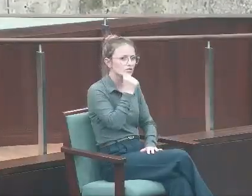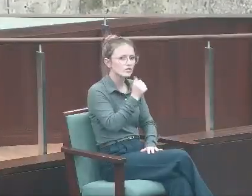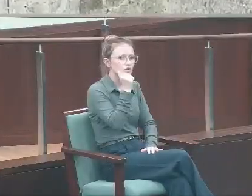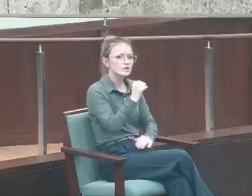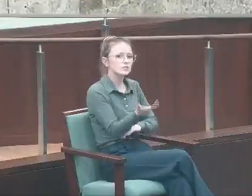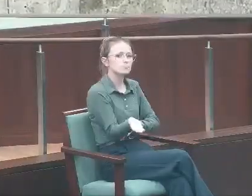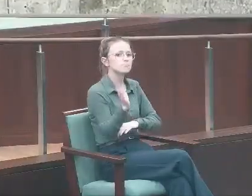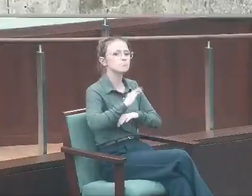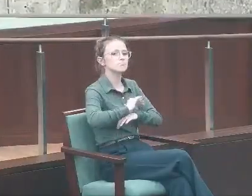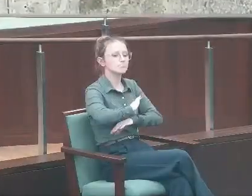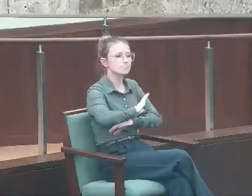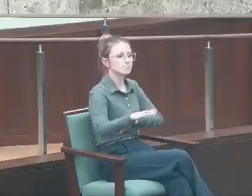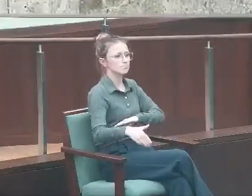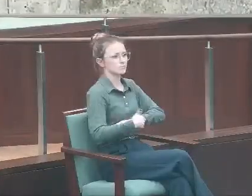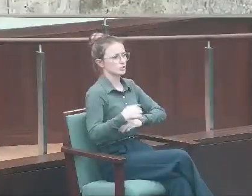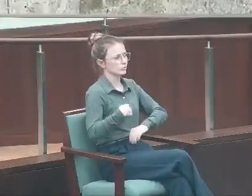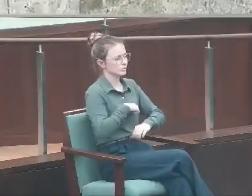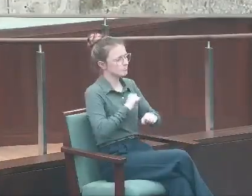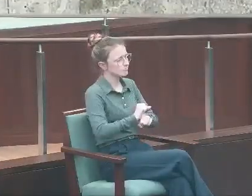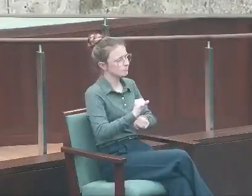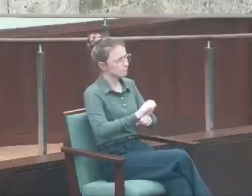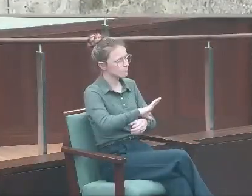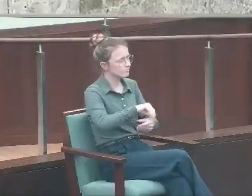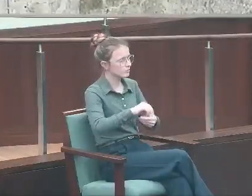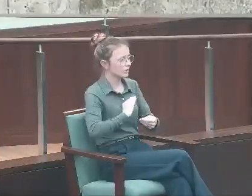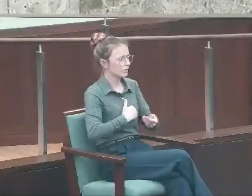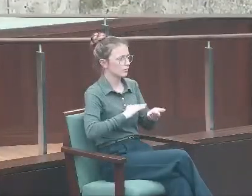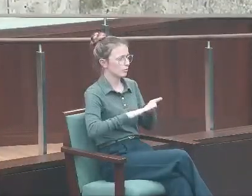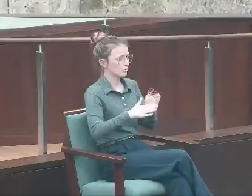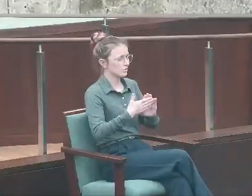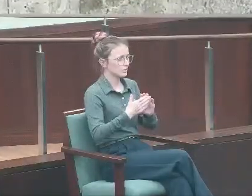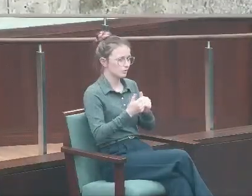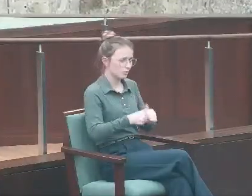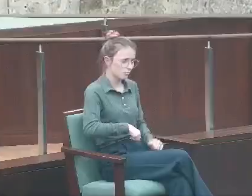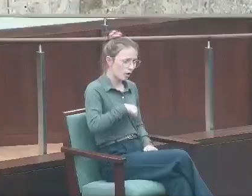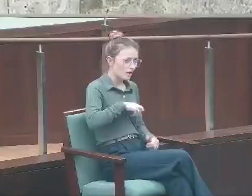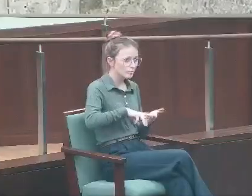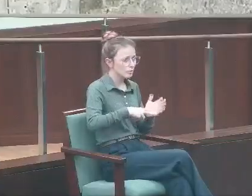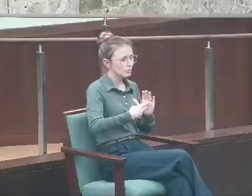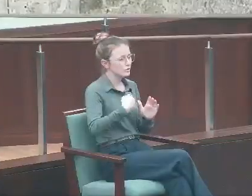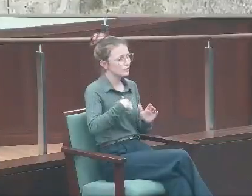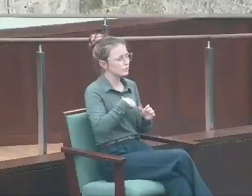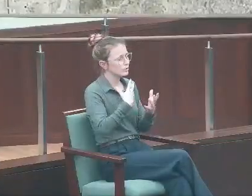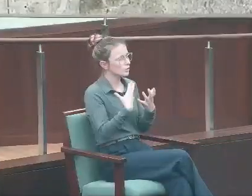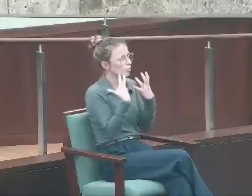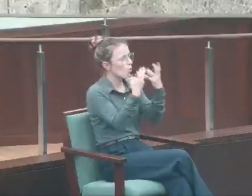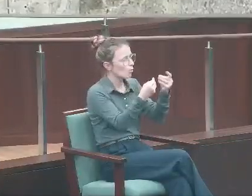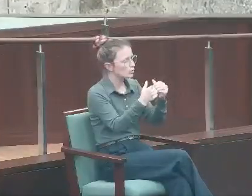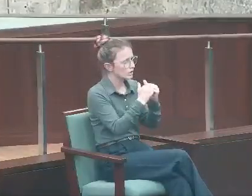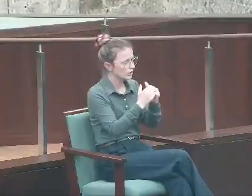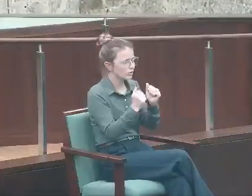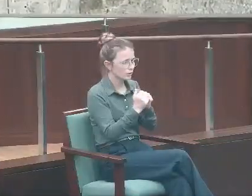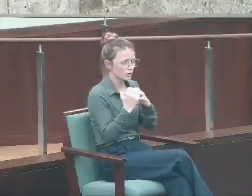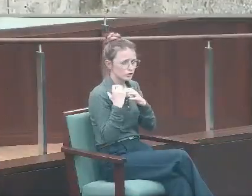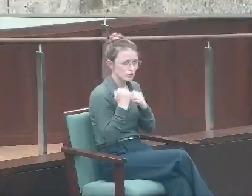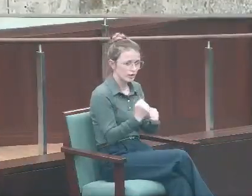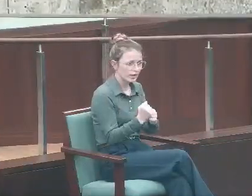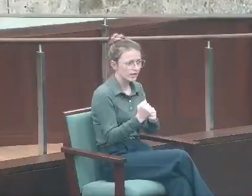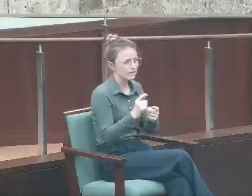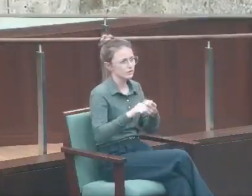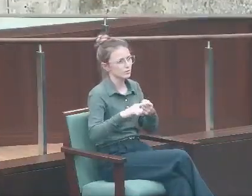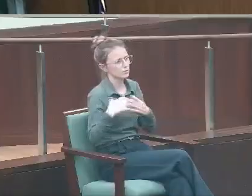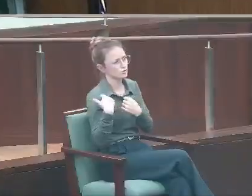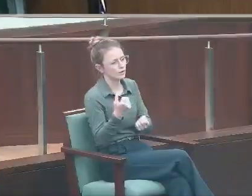we do the work in our community. So with pride and purpose, may we go together from strength to strength. Thank